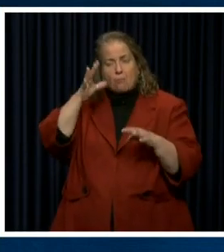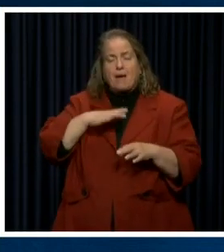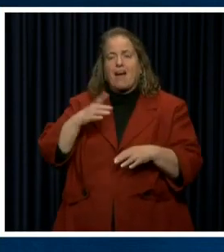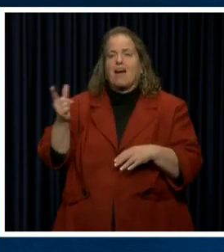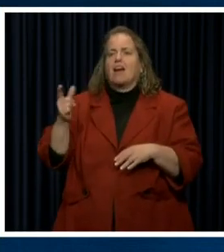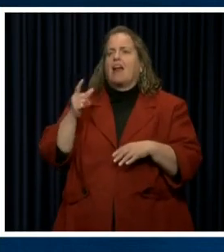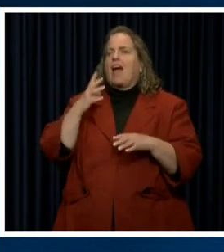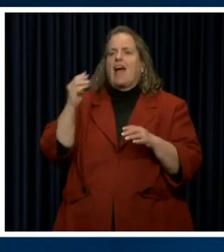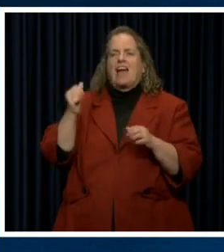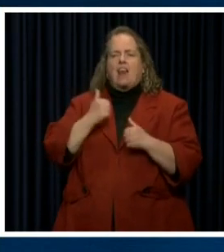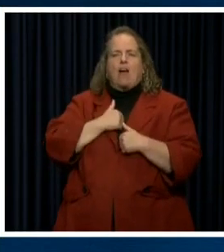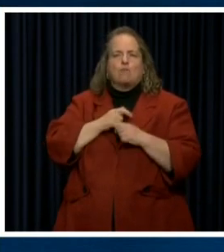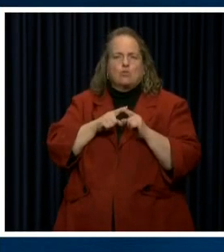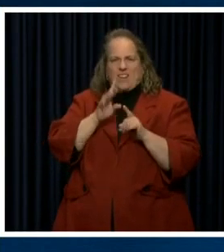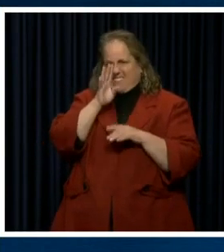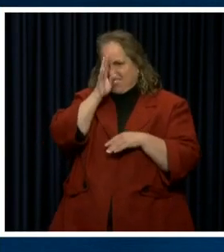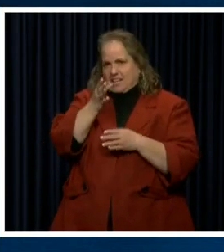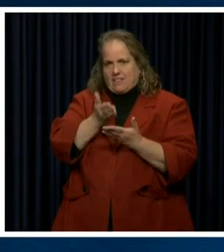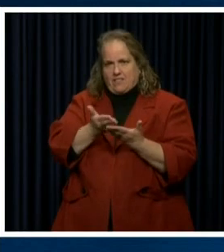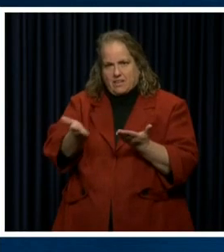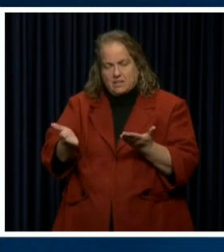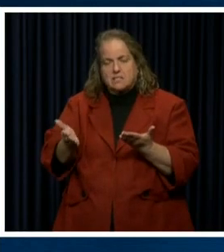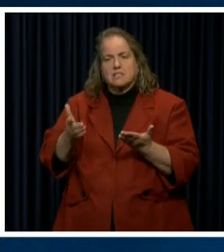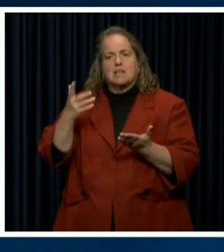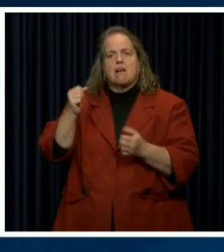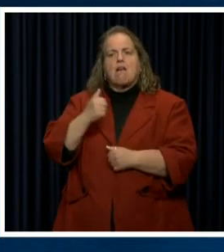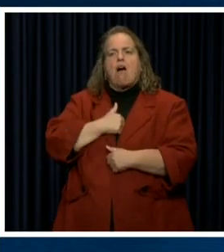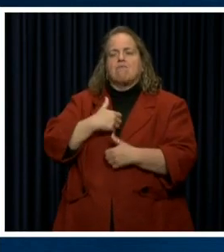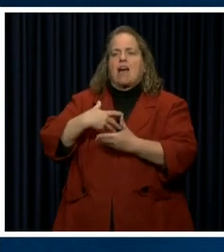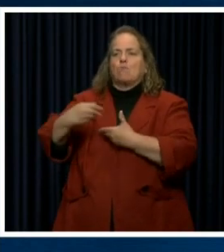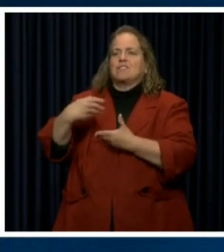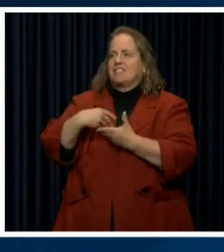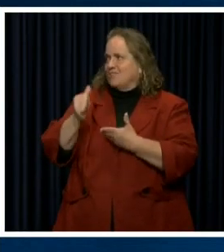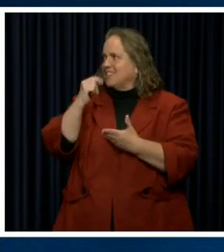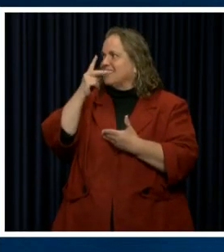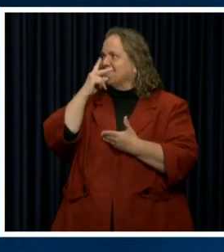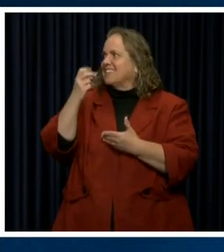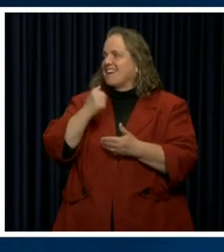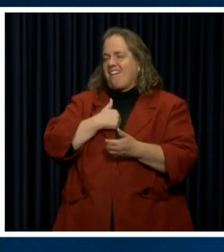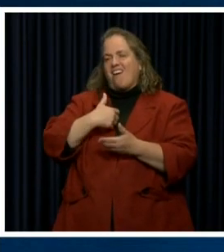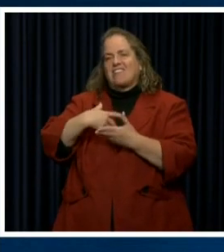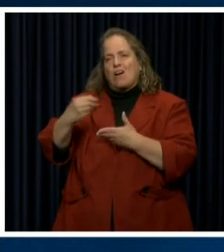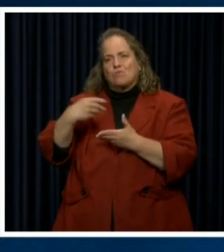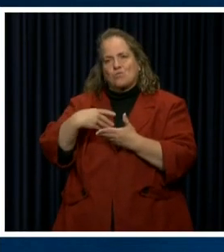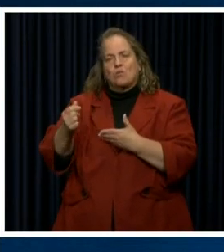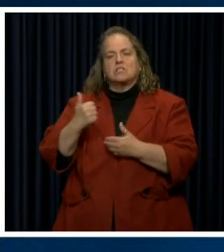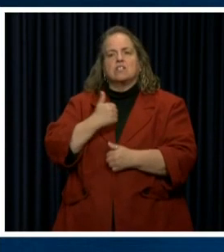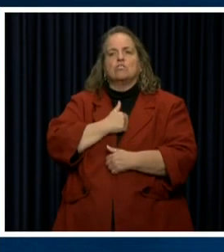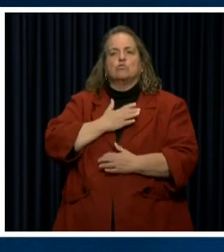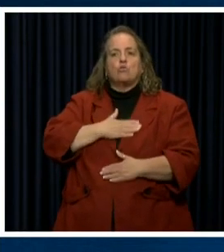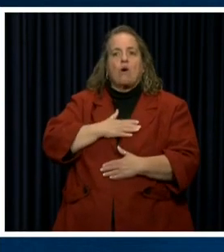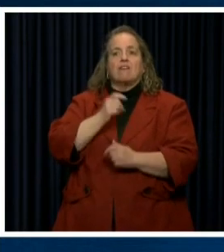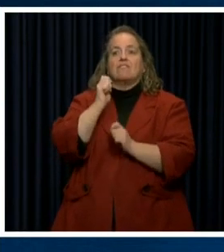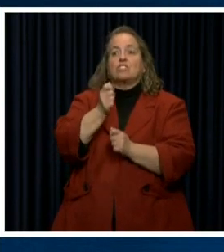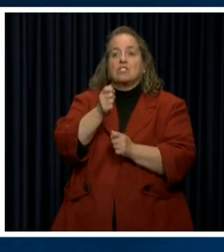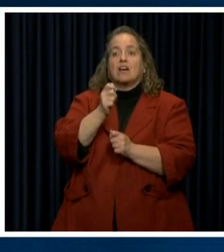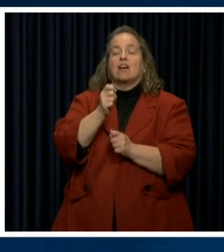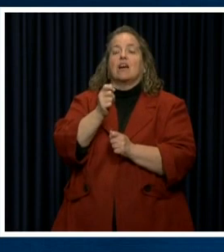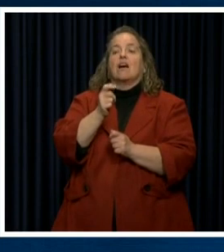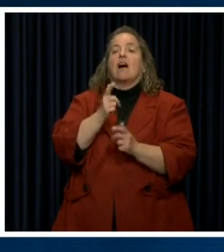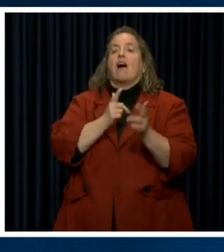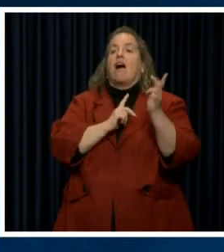industrious entrepreneur. Robert loved the outdoors. We see a little bit of that, don't we? He enjoyed fishing, hunting, hiking, and